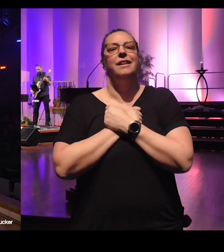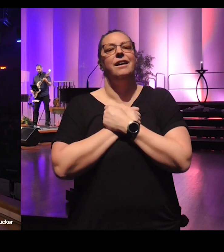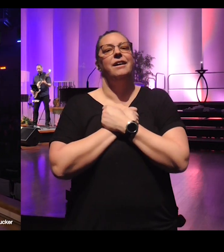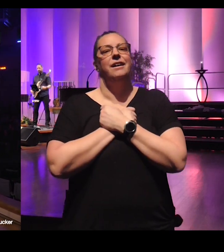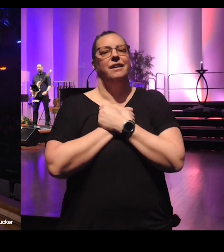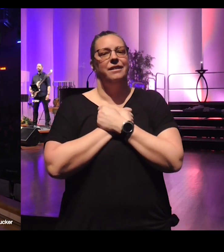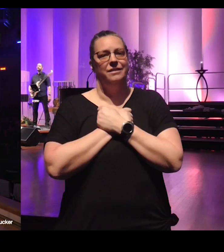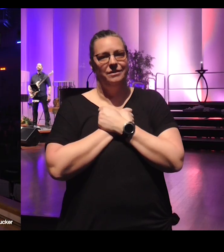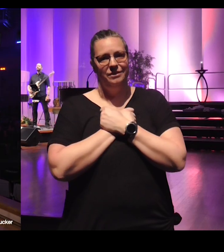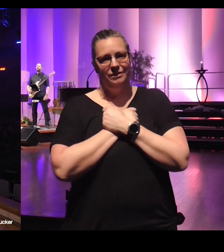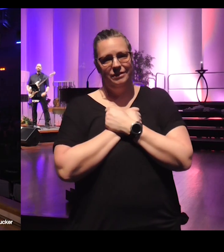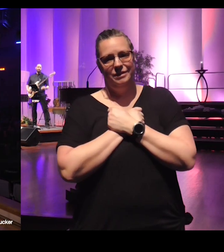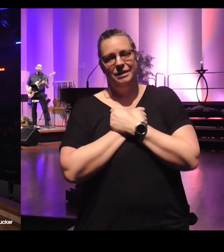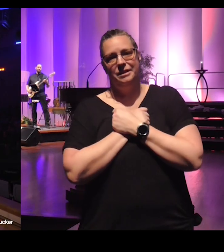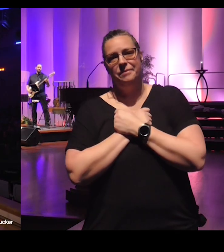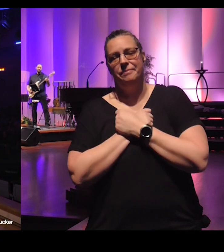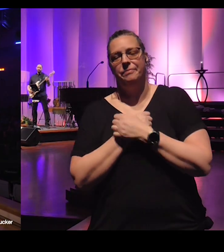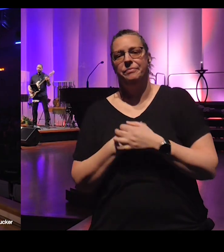only love.